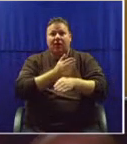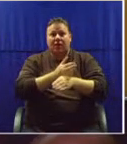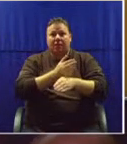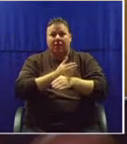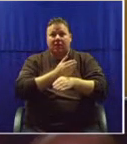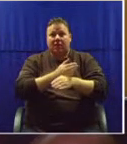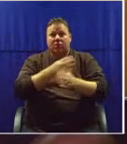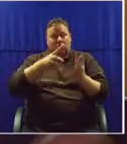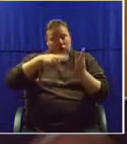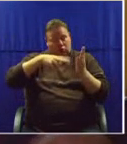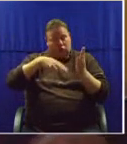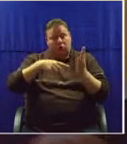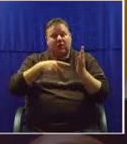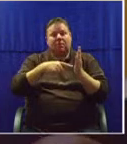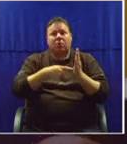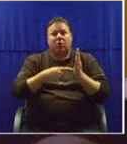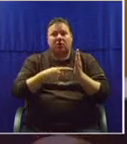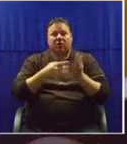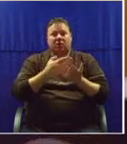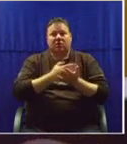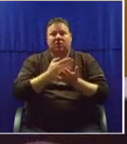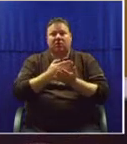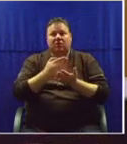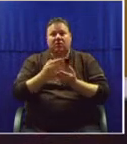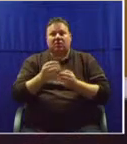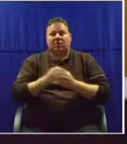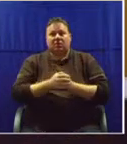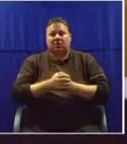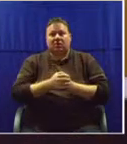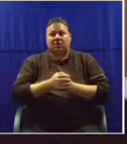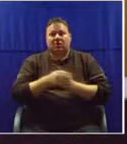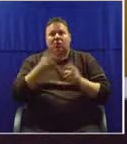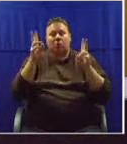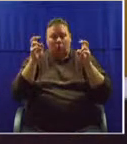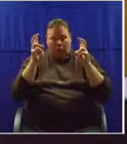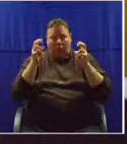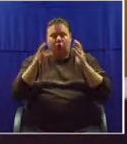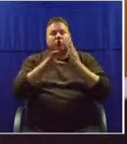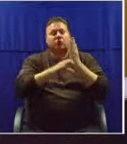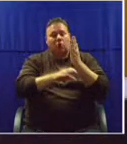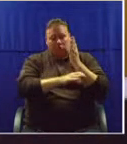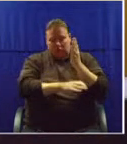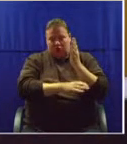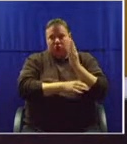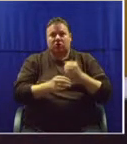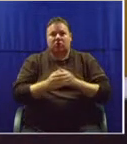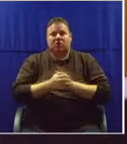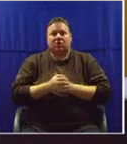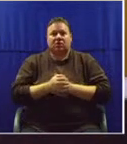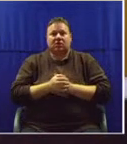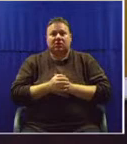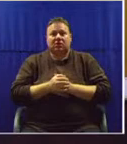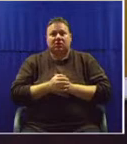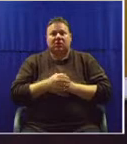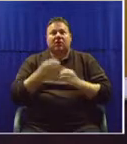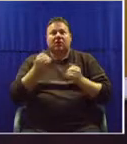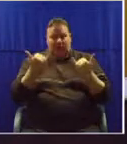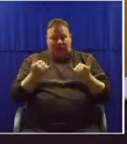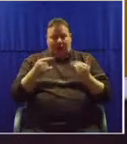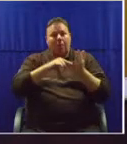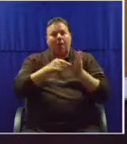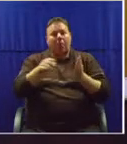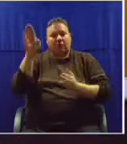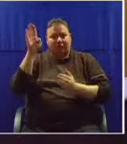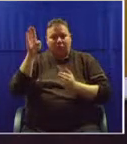to read your point of order, and you have quoted from the Constitution. Now my point of order that, is coming. Okay, say